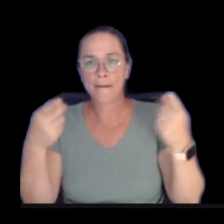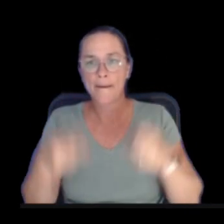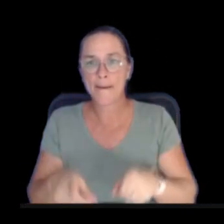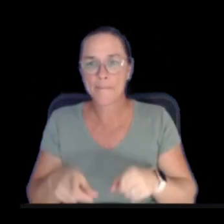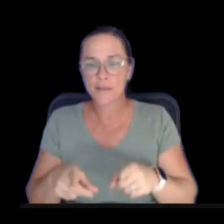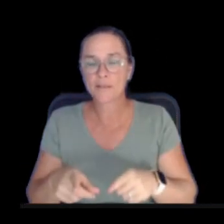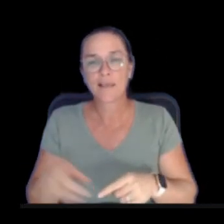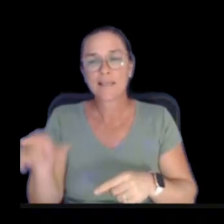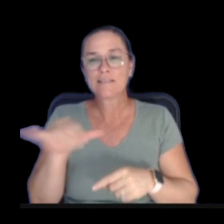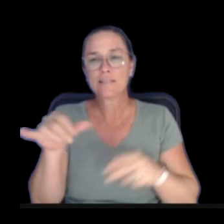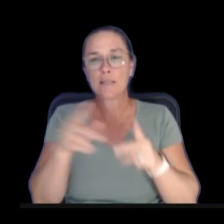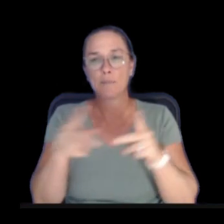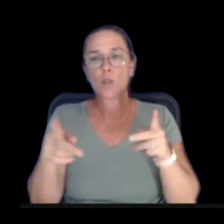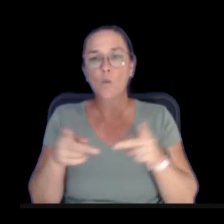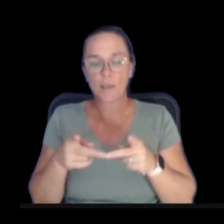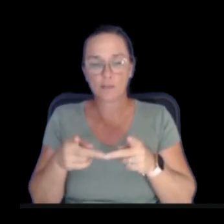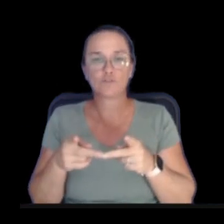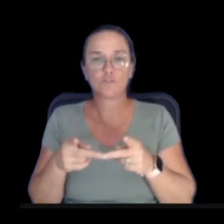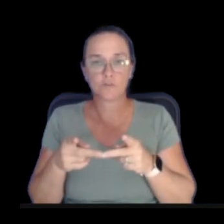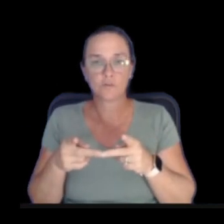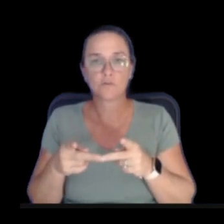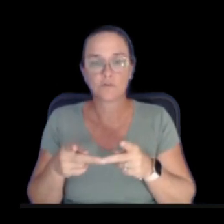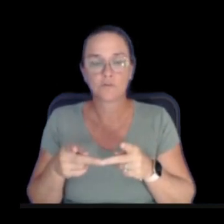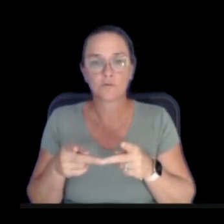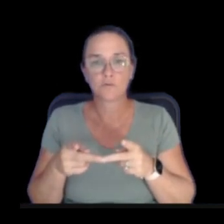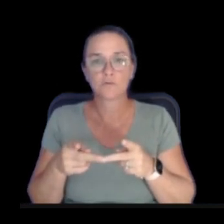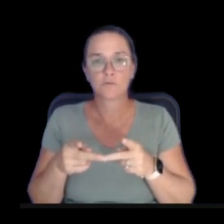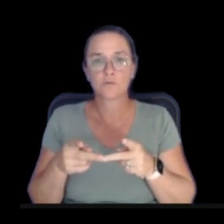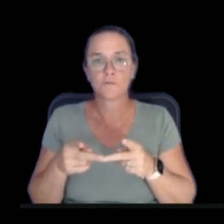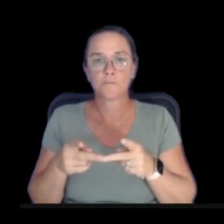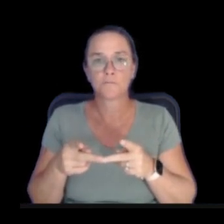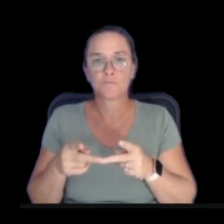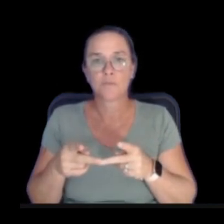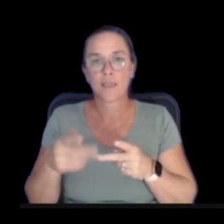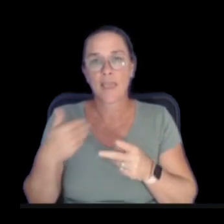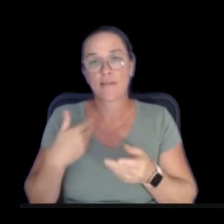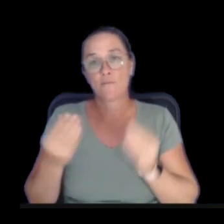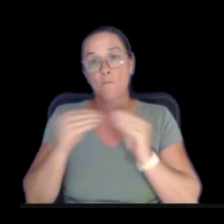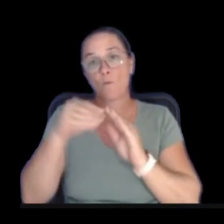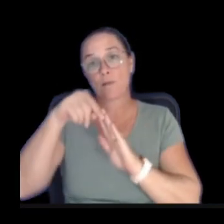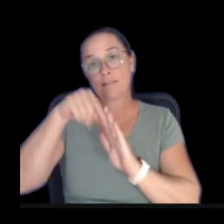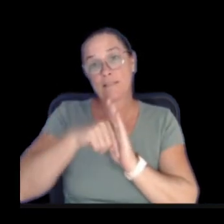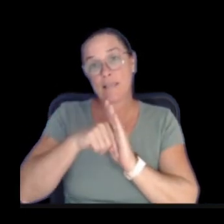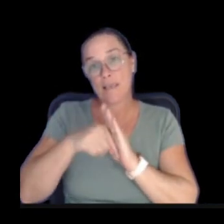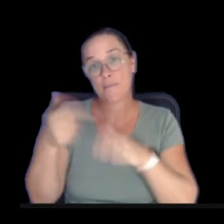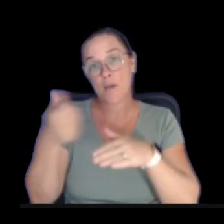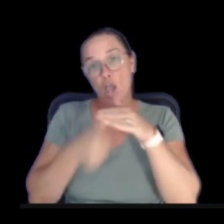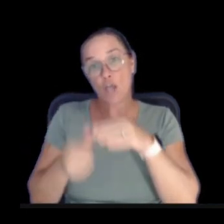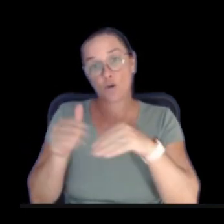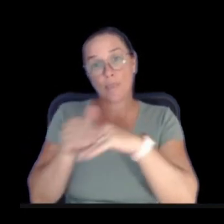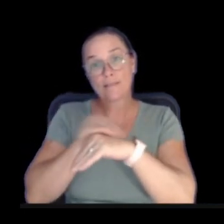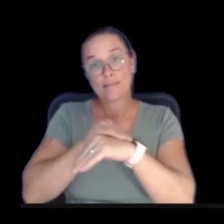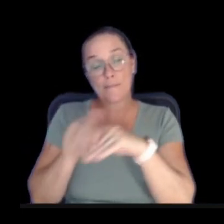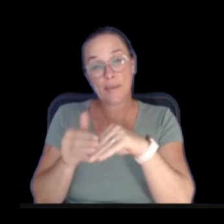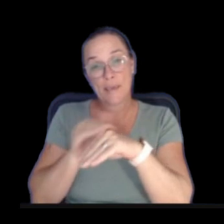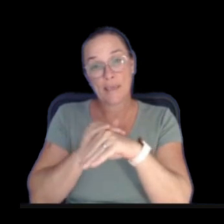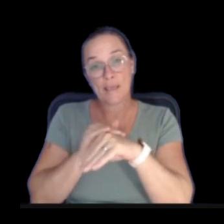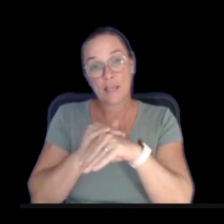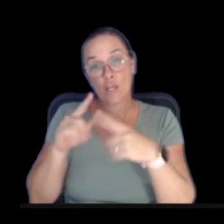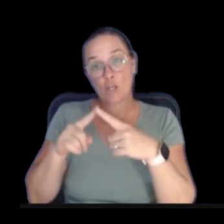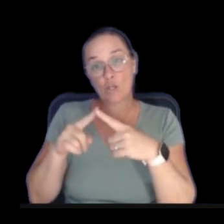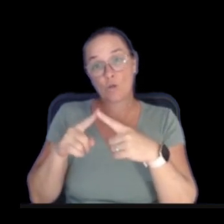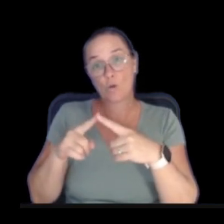location to last week as well. That is with deeper earthquakes beneath the summit down to the base of the volcanic